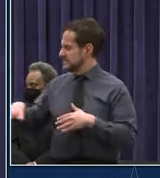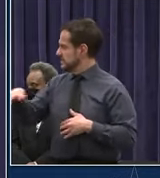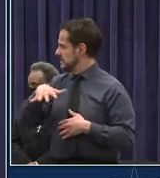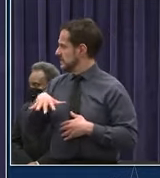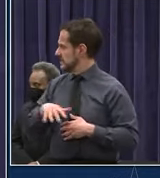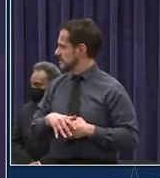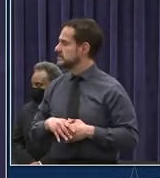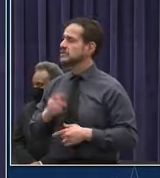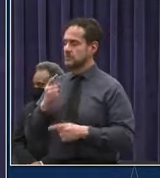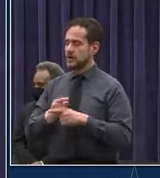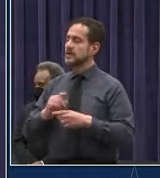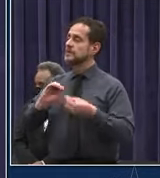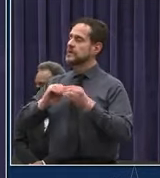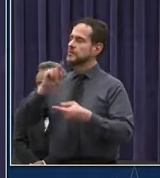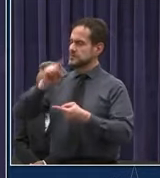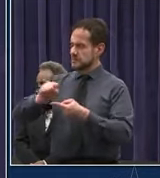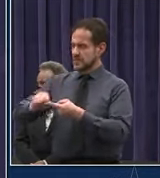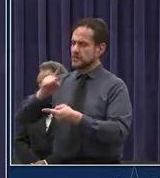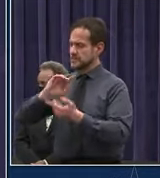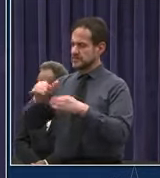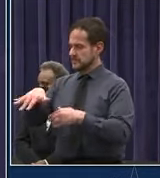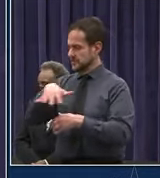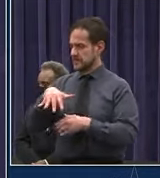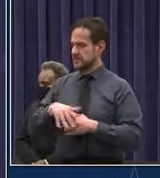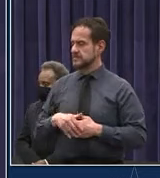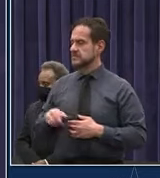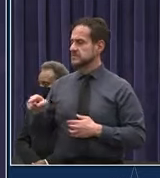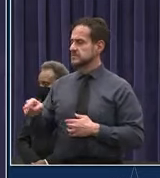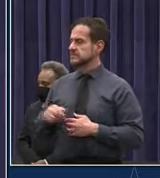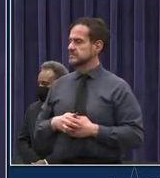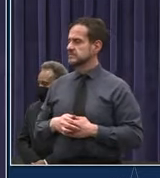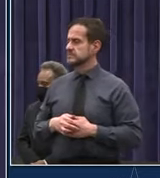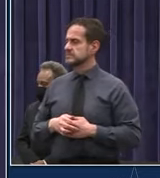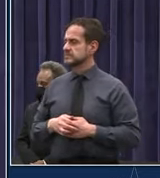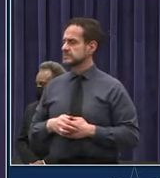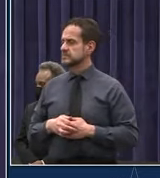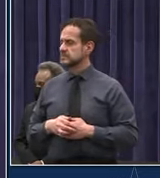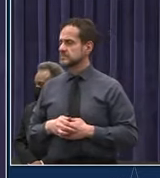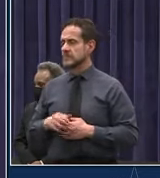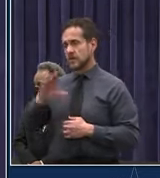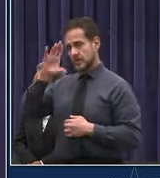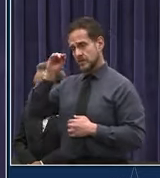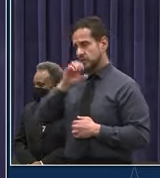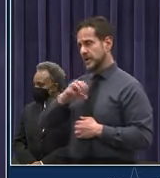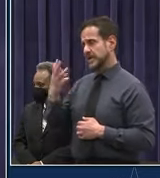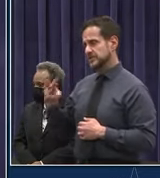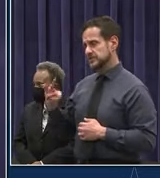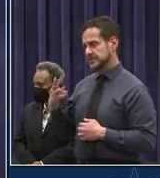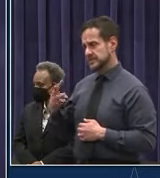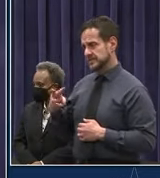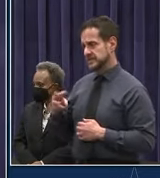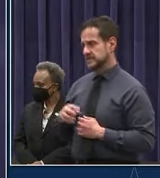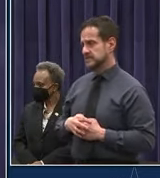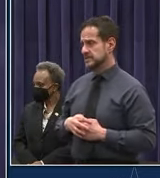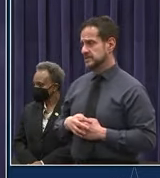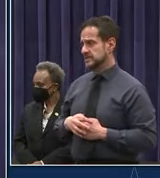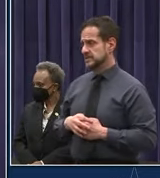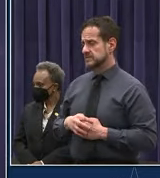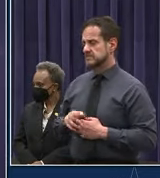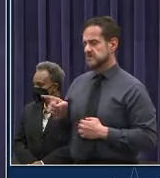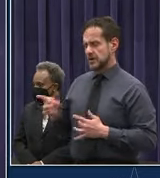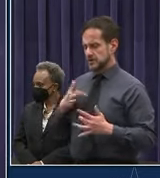if we can't get federal penitentiary time, send them to state prison to where they cannot hold